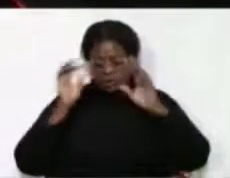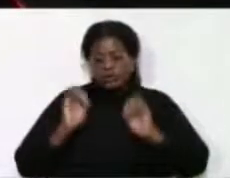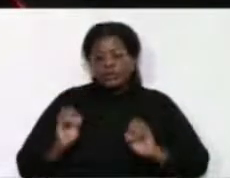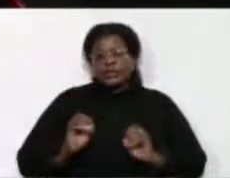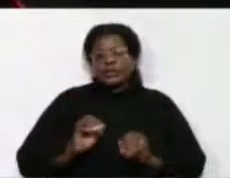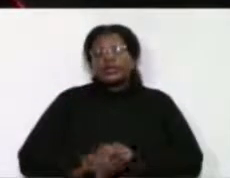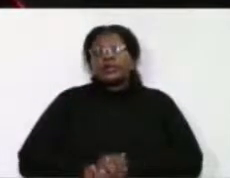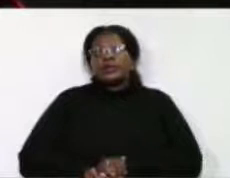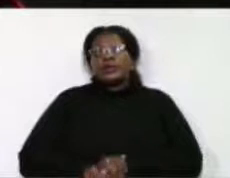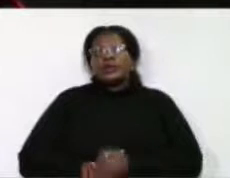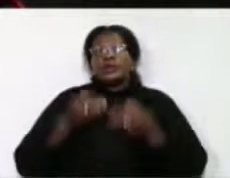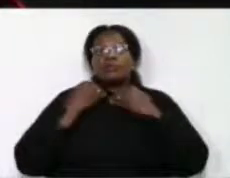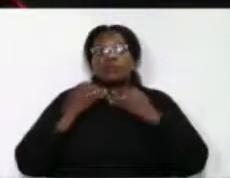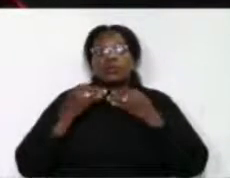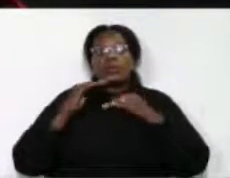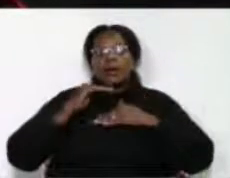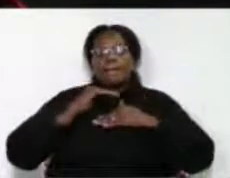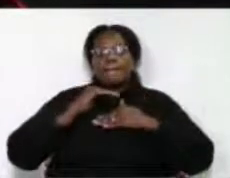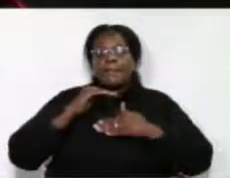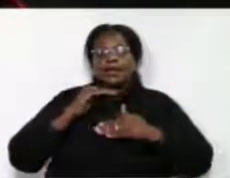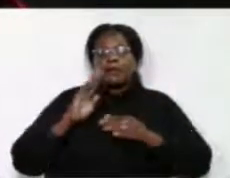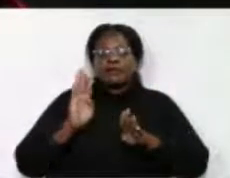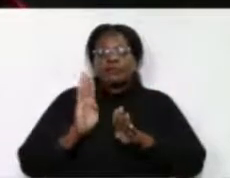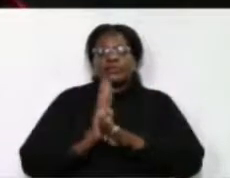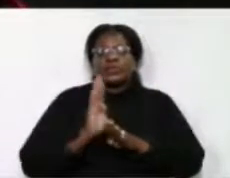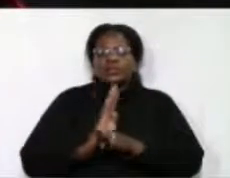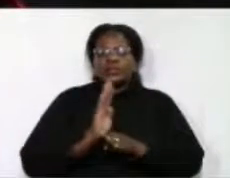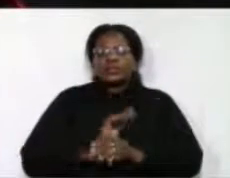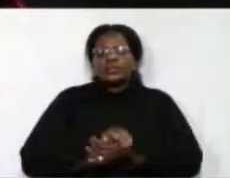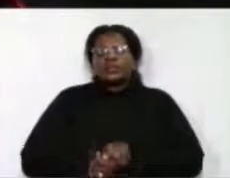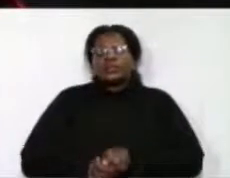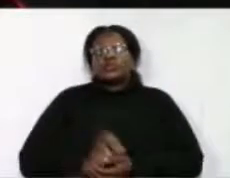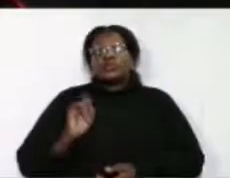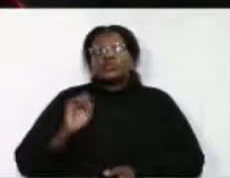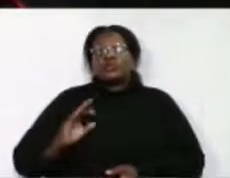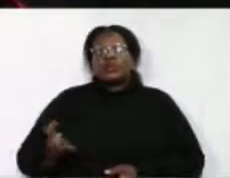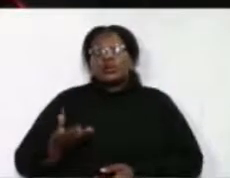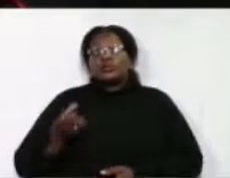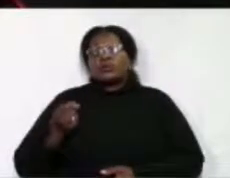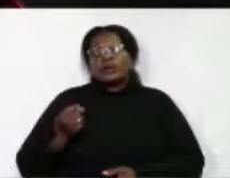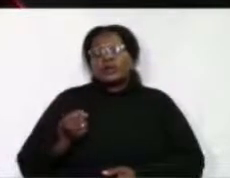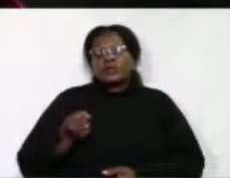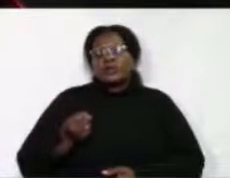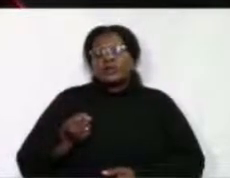business. So if you want to get this presentation, you can just drop us an email on